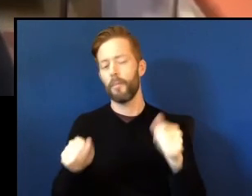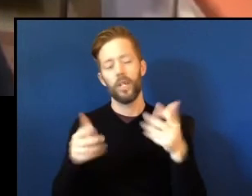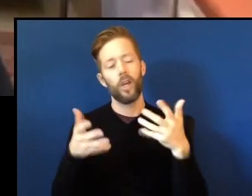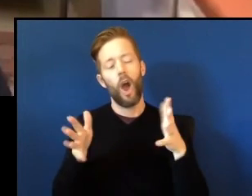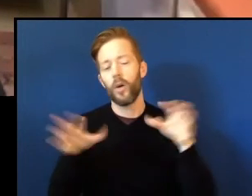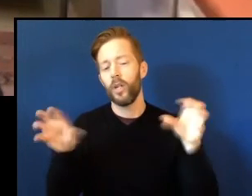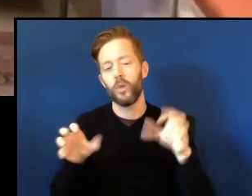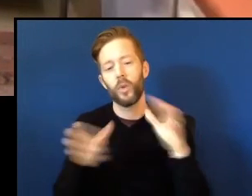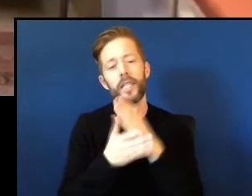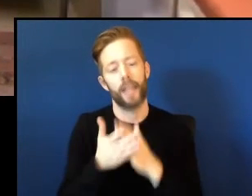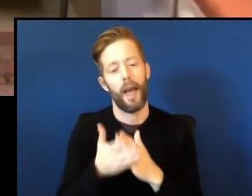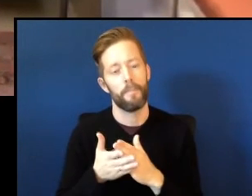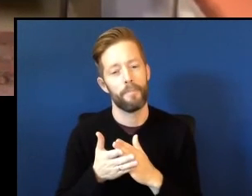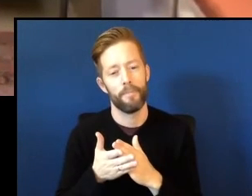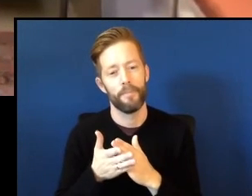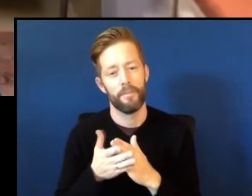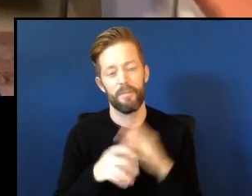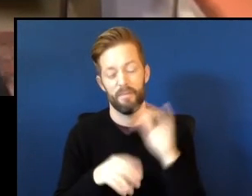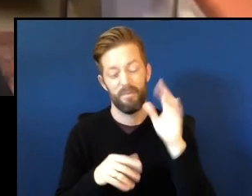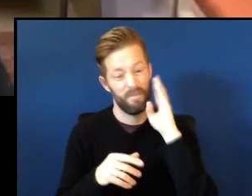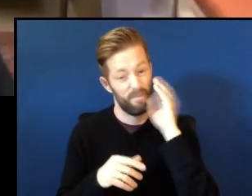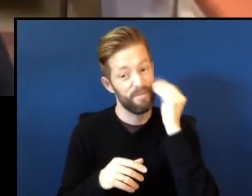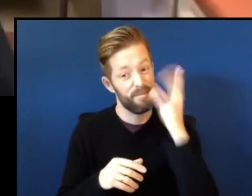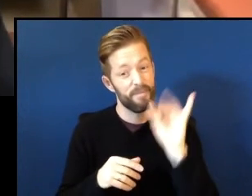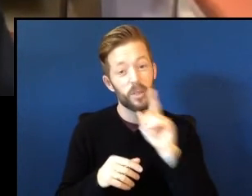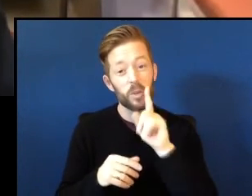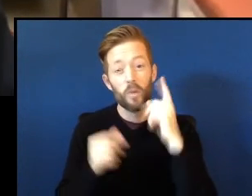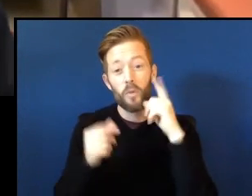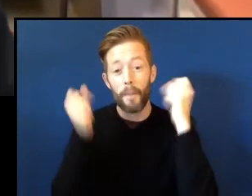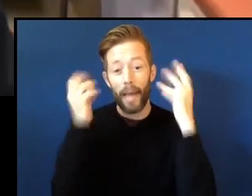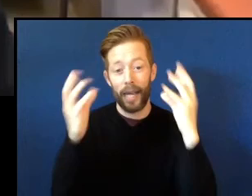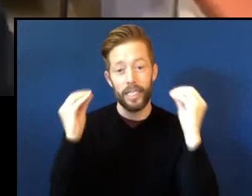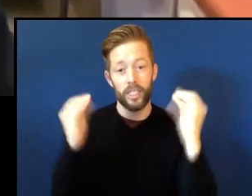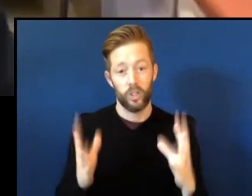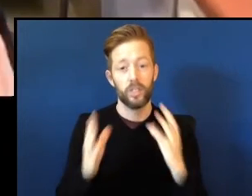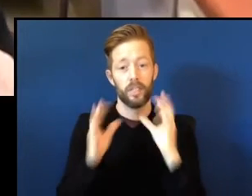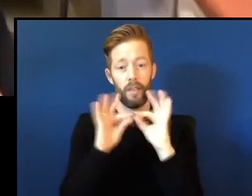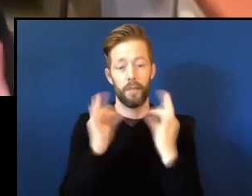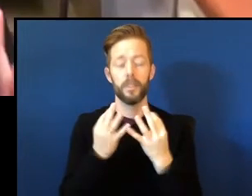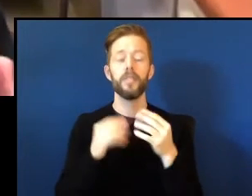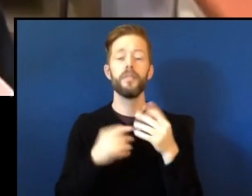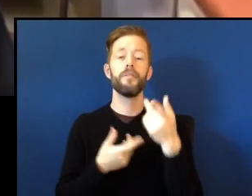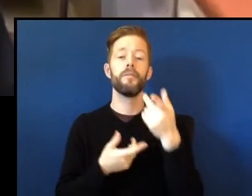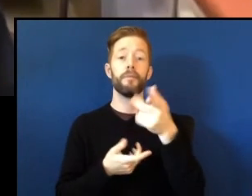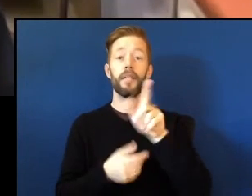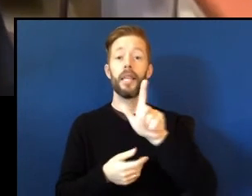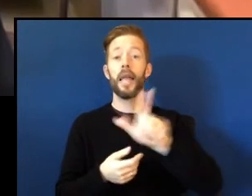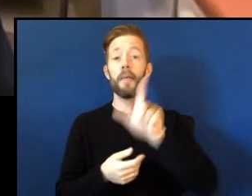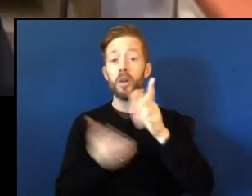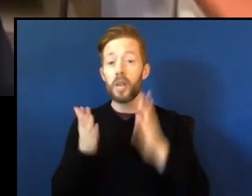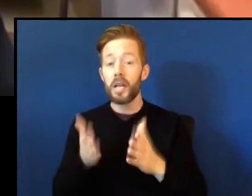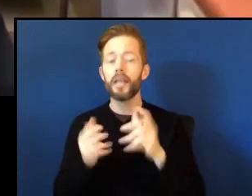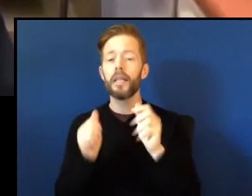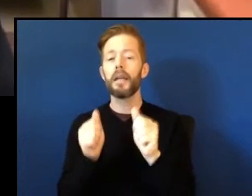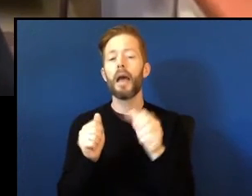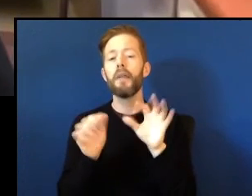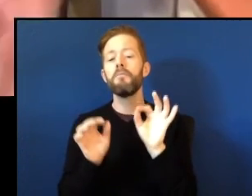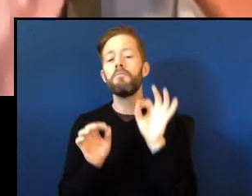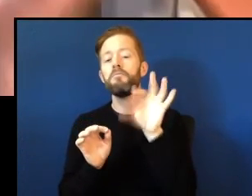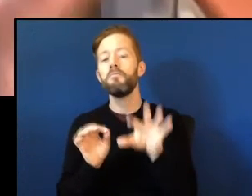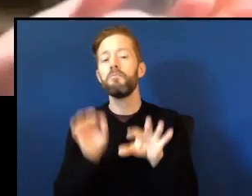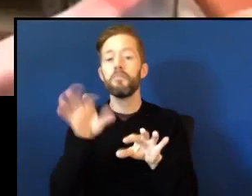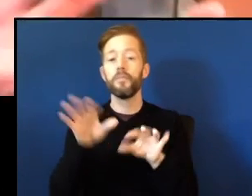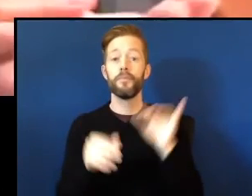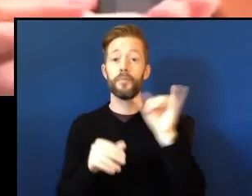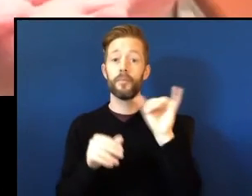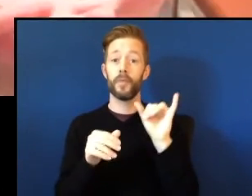doing some of this, actually. That's true for a lot of teachers and families and librarians. But there may be a way just to add a little bit more, like